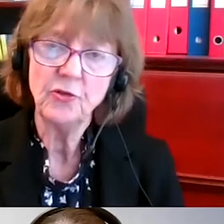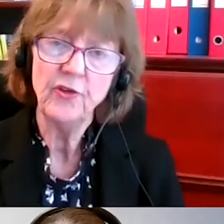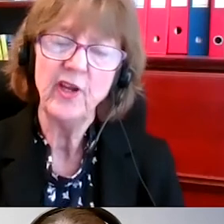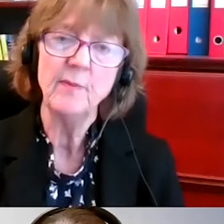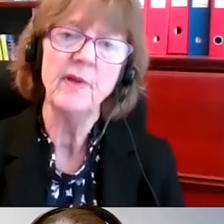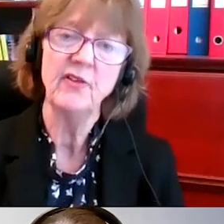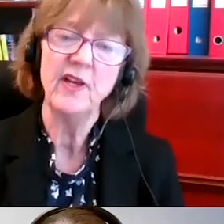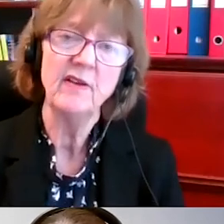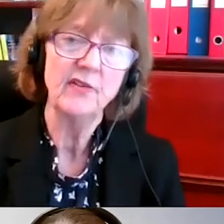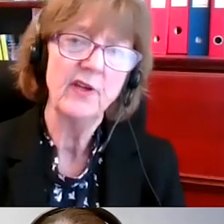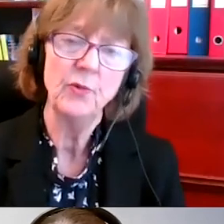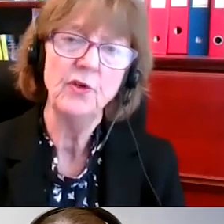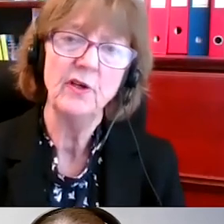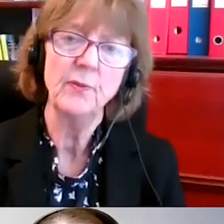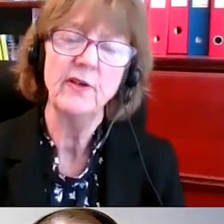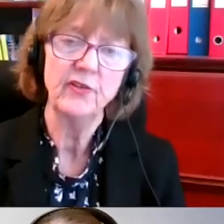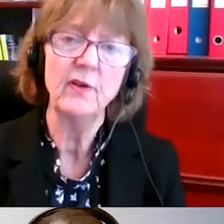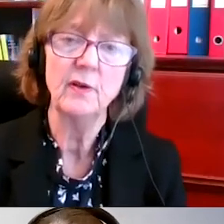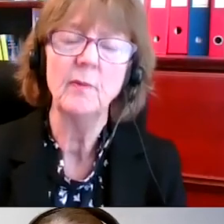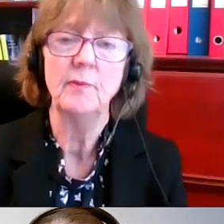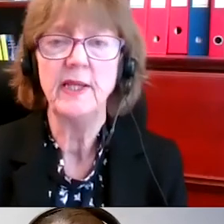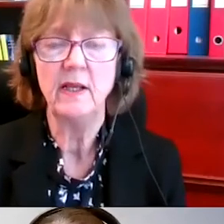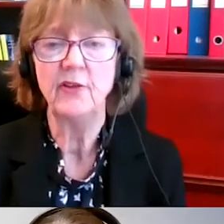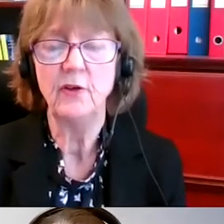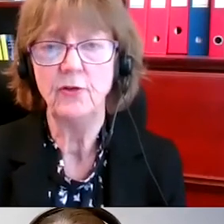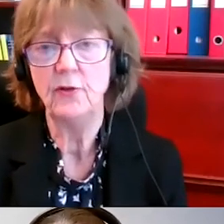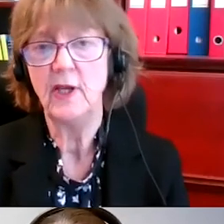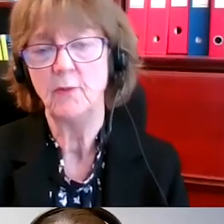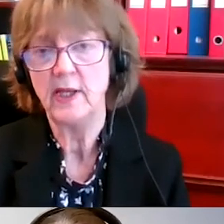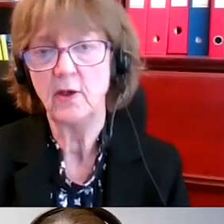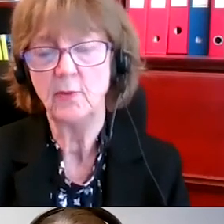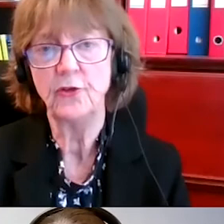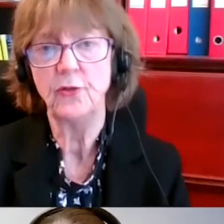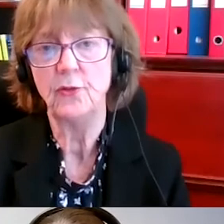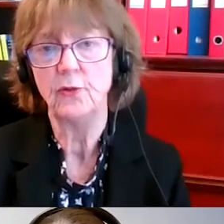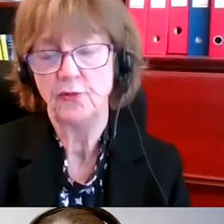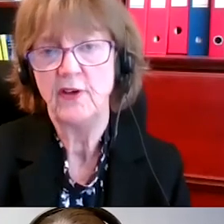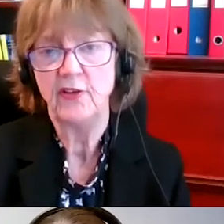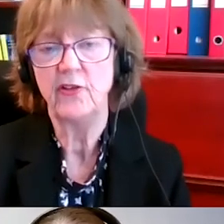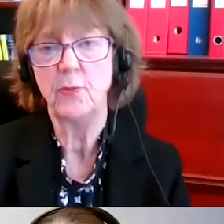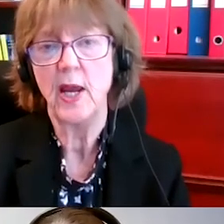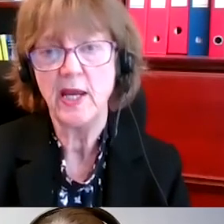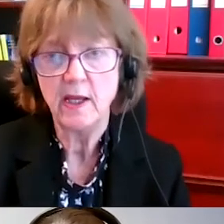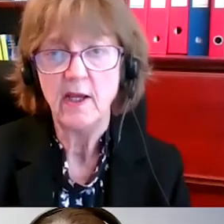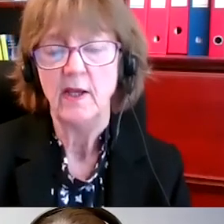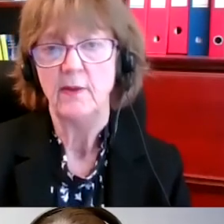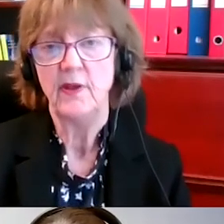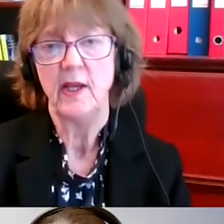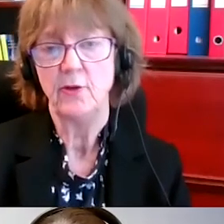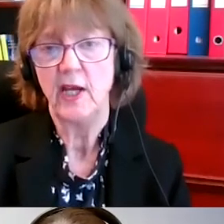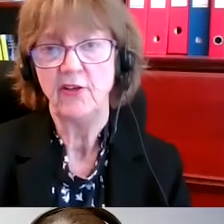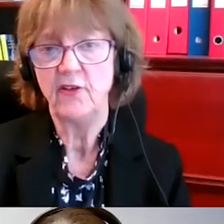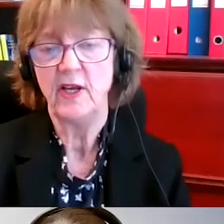maybe not to the same extent as they would otherwise be listened to when it comes to, for instance, the way